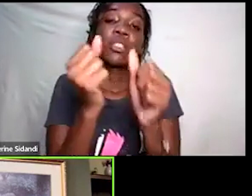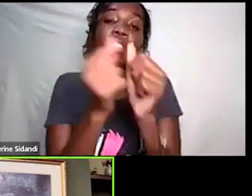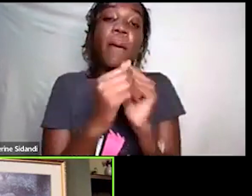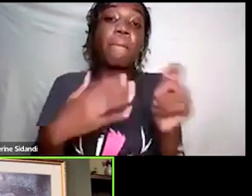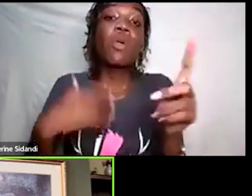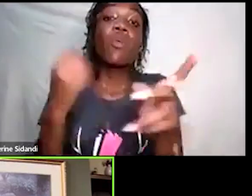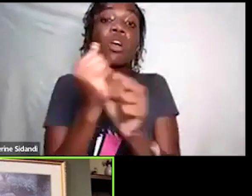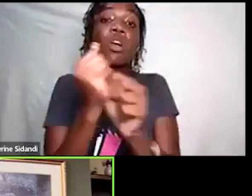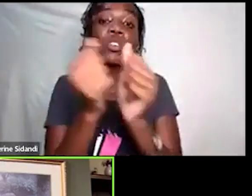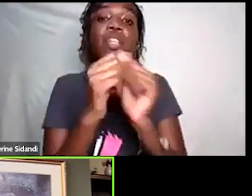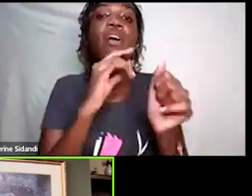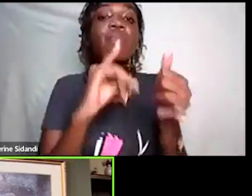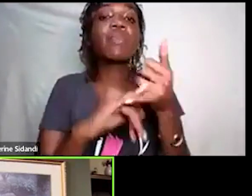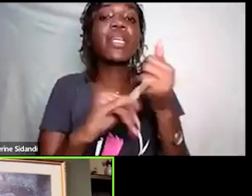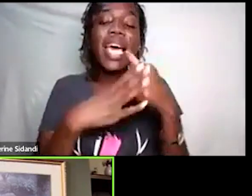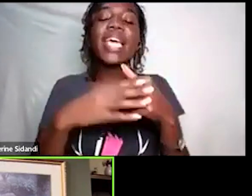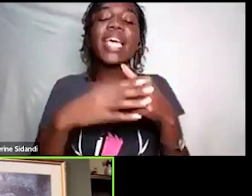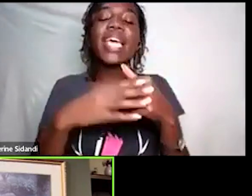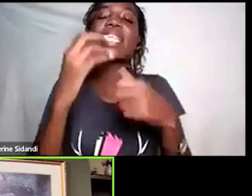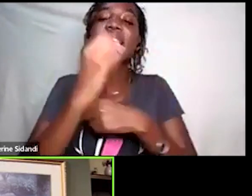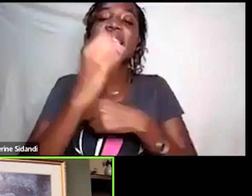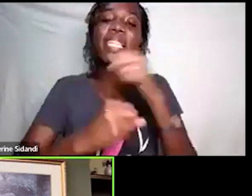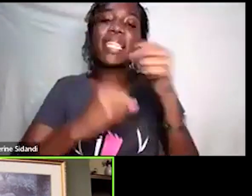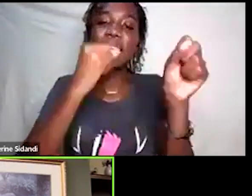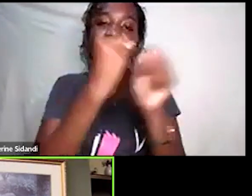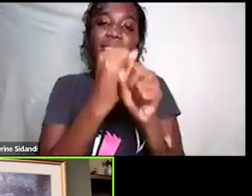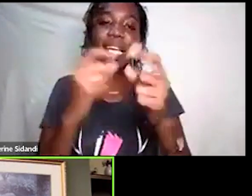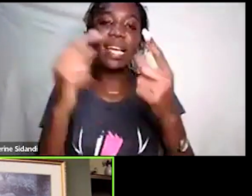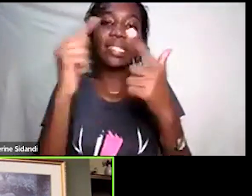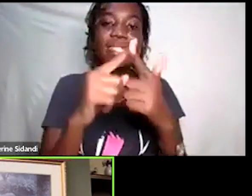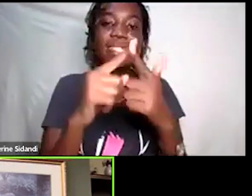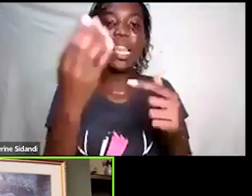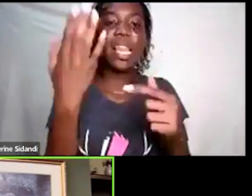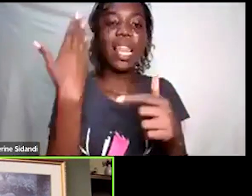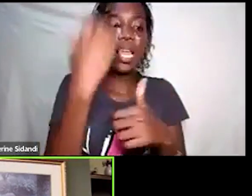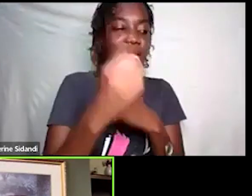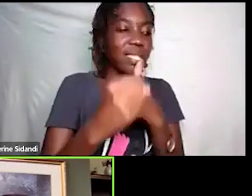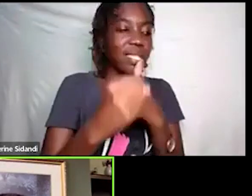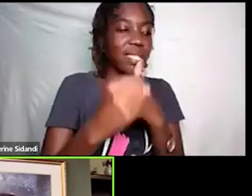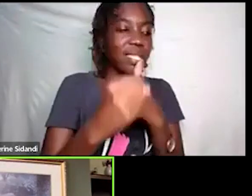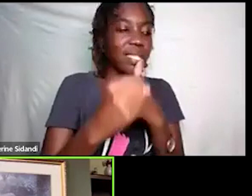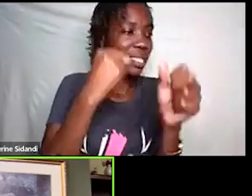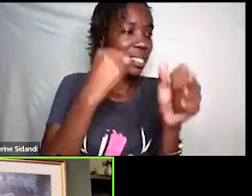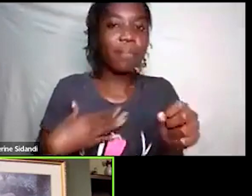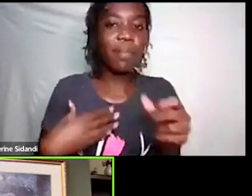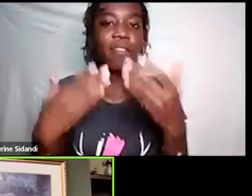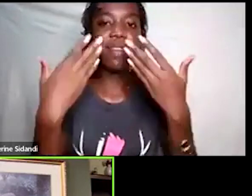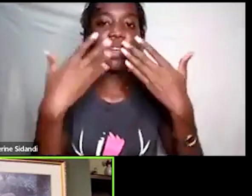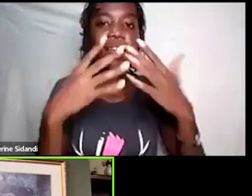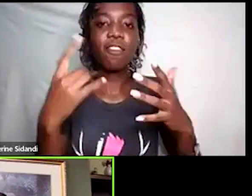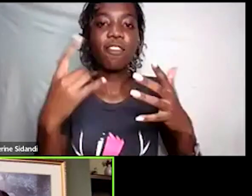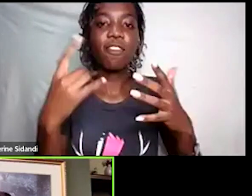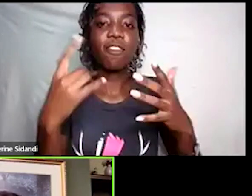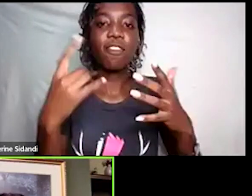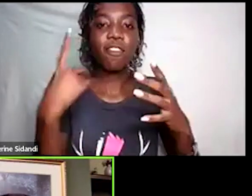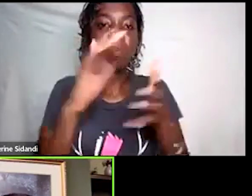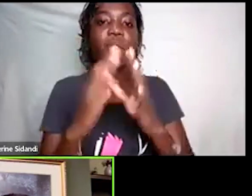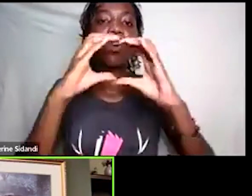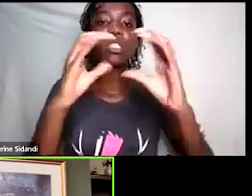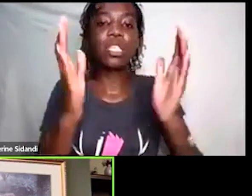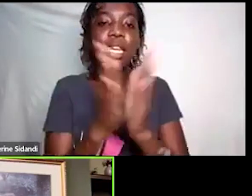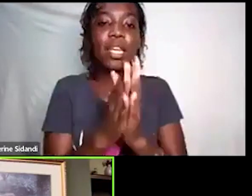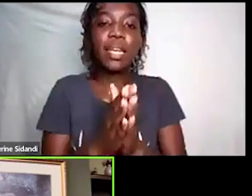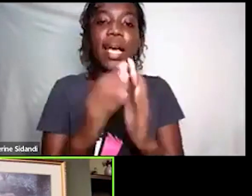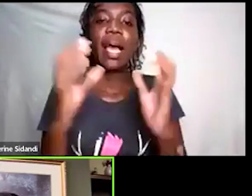good years until late last year when I had to pursue my dream of being a coach and a career counselor